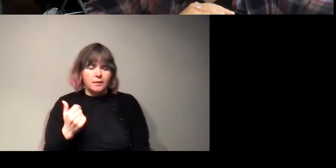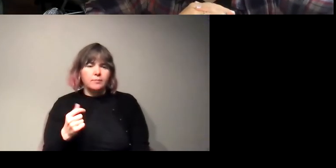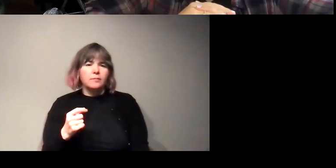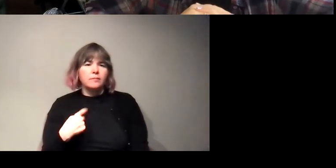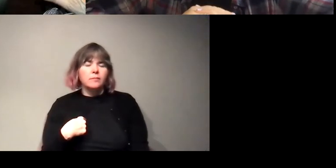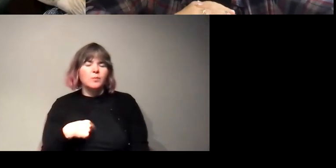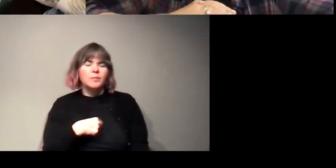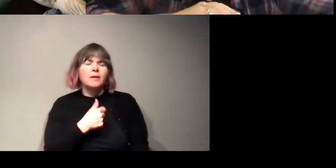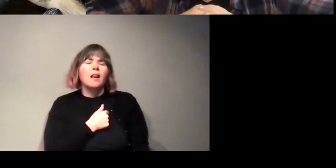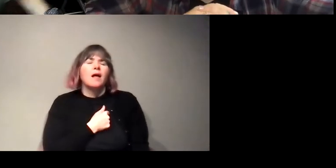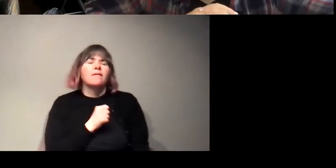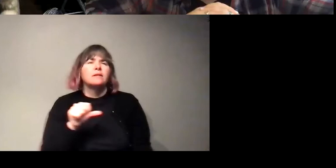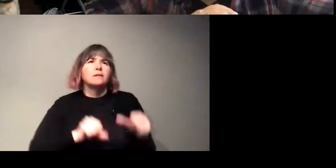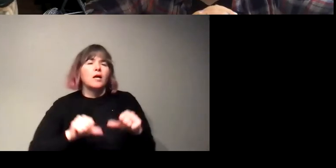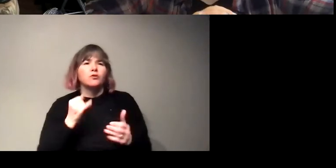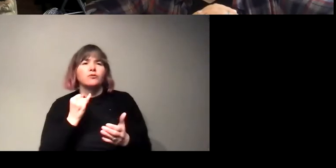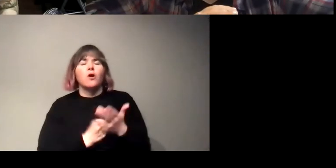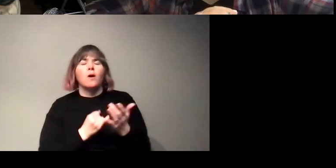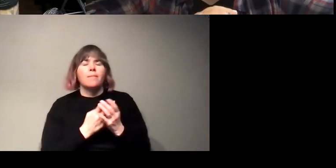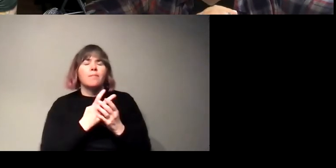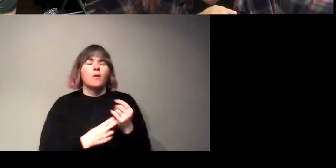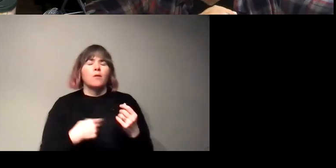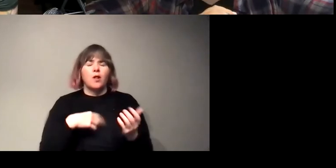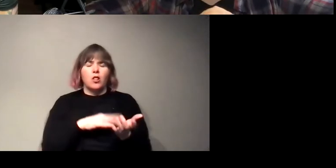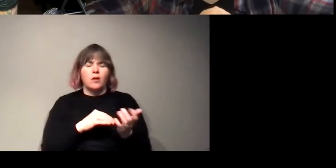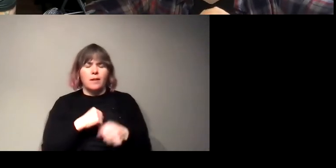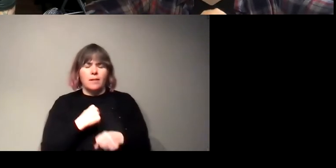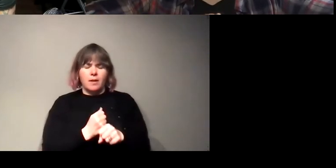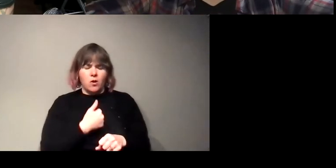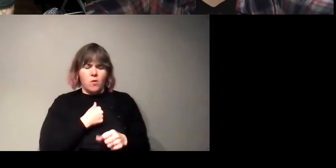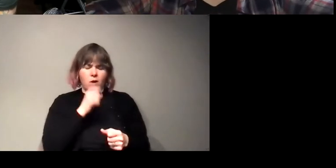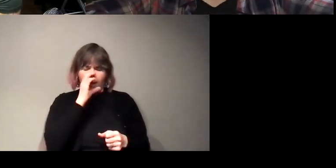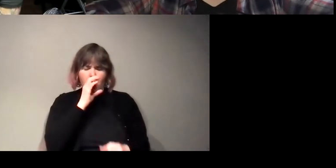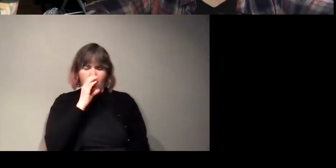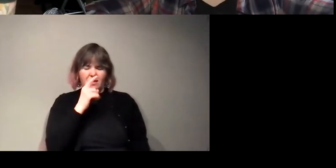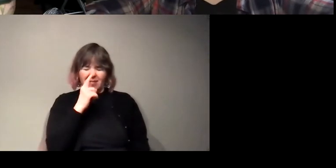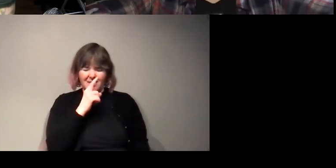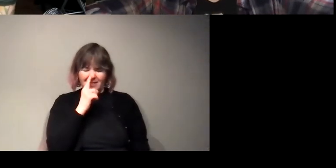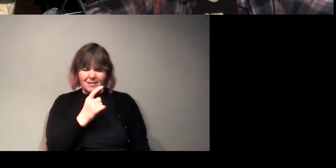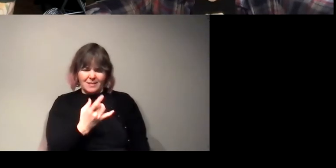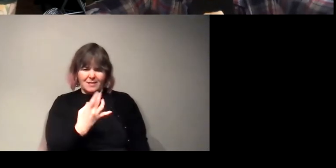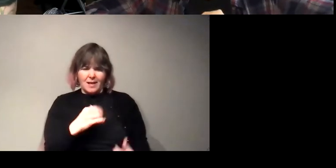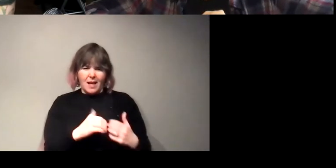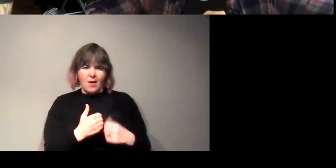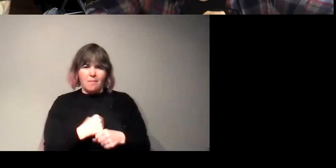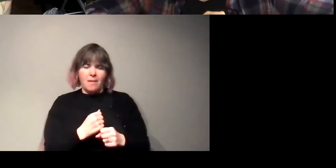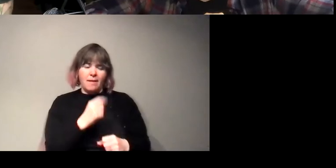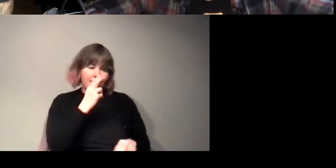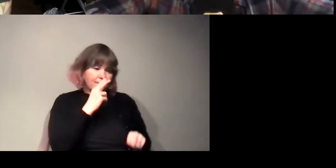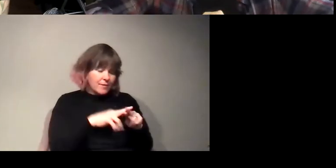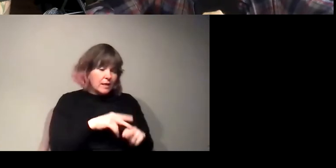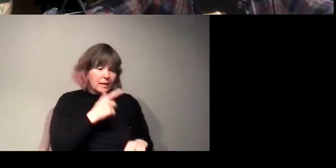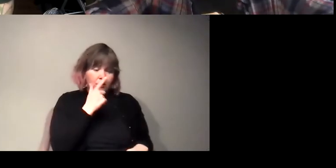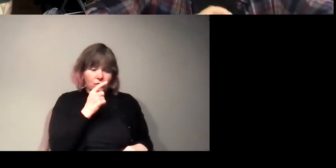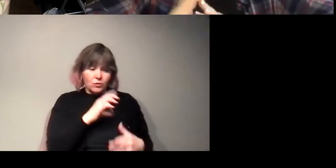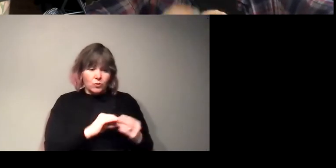love science and art too. We've been learning to make our own comics, and we would love your advice on how to make fun/interesting stories out